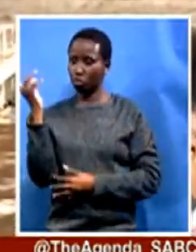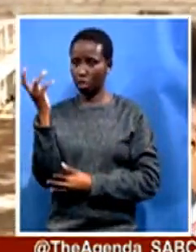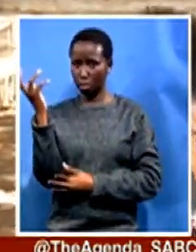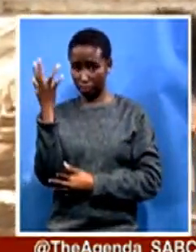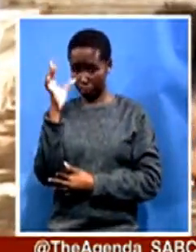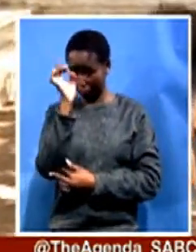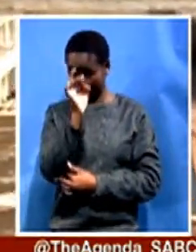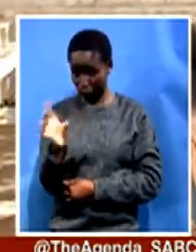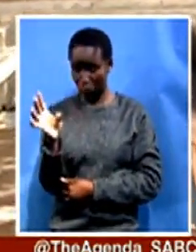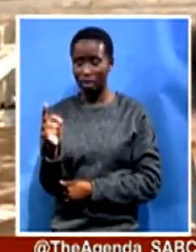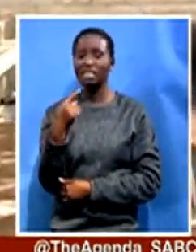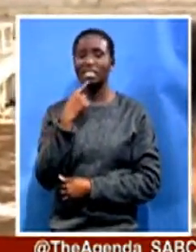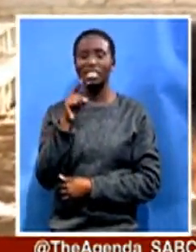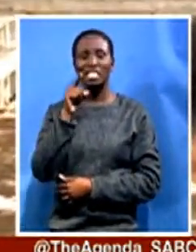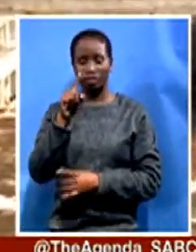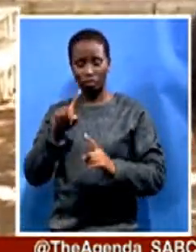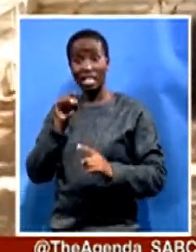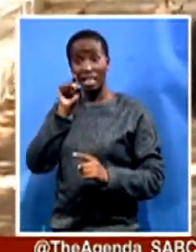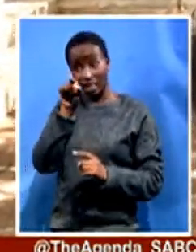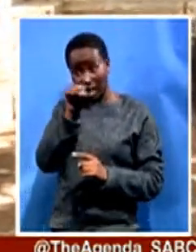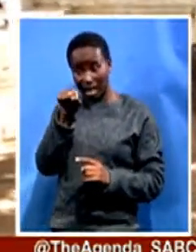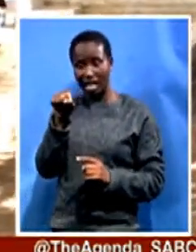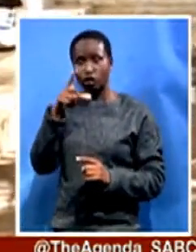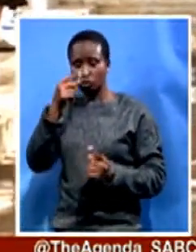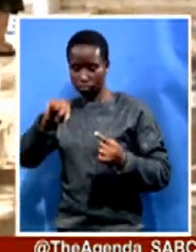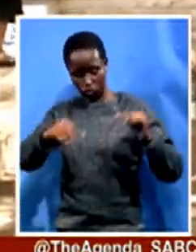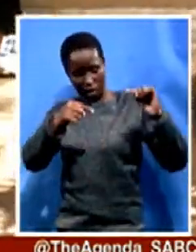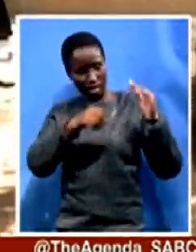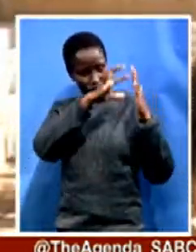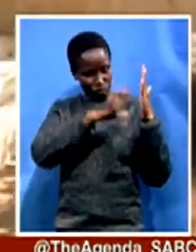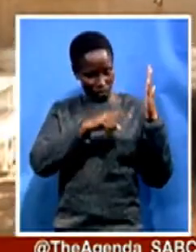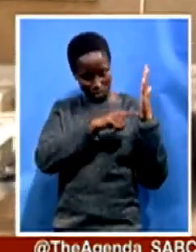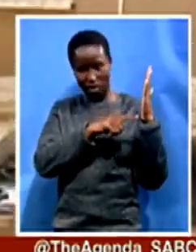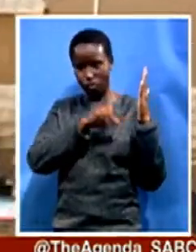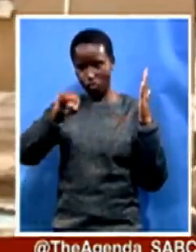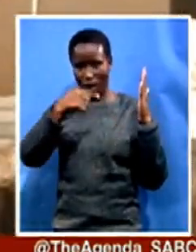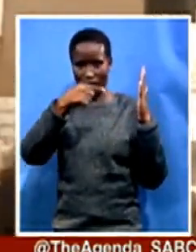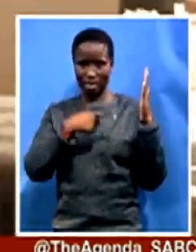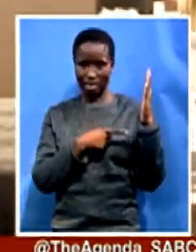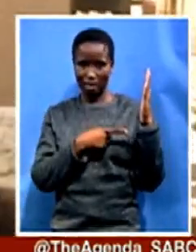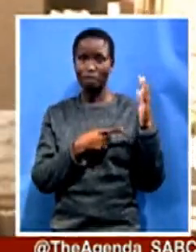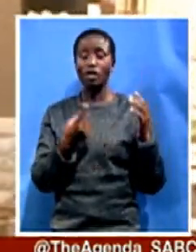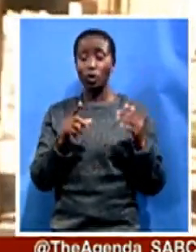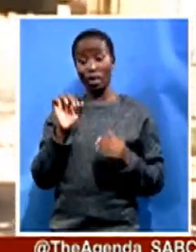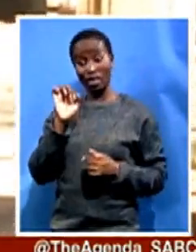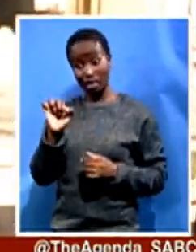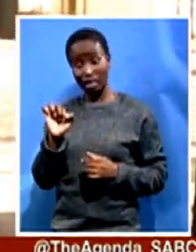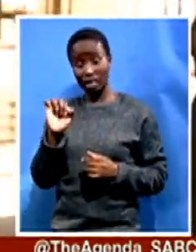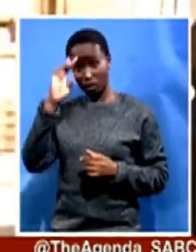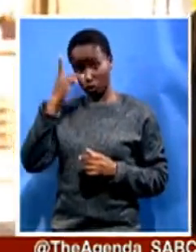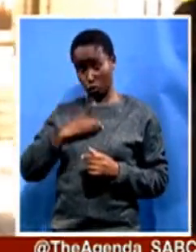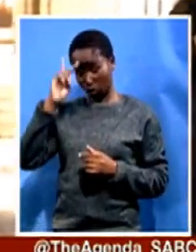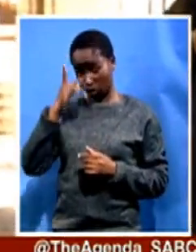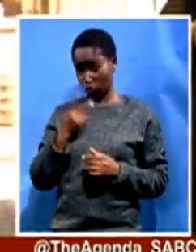authenticity of that will. And their mother, the first princess of the first wife of King Goodwill